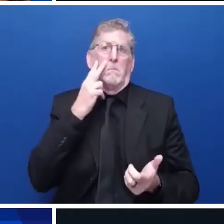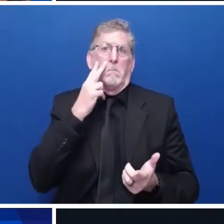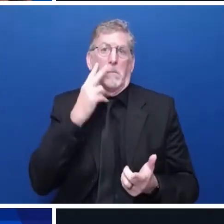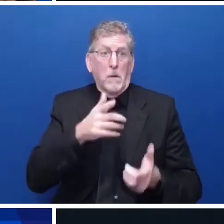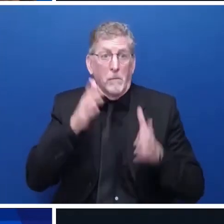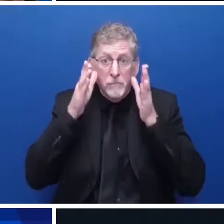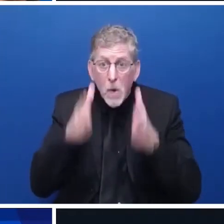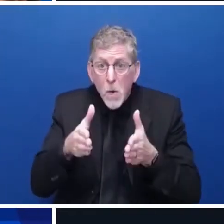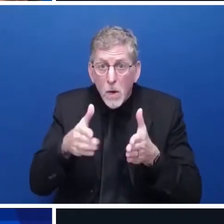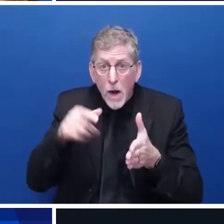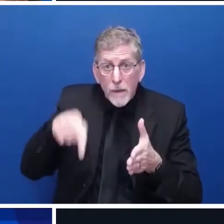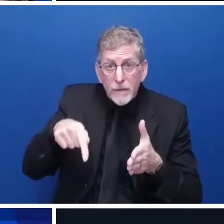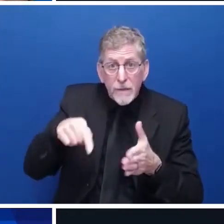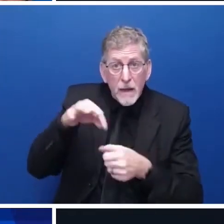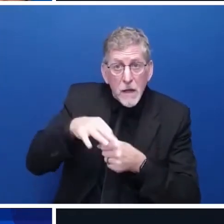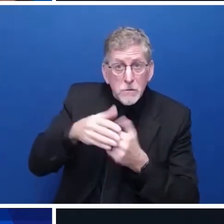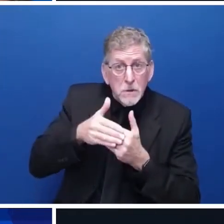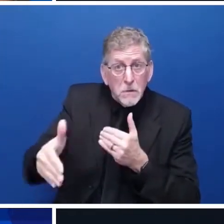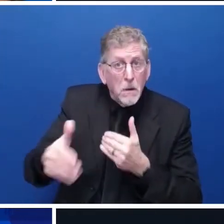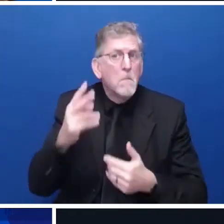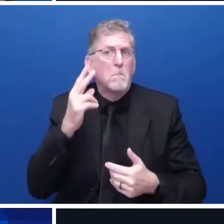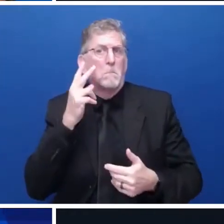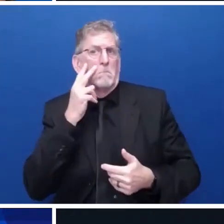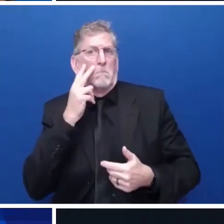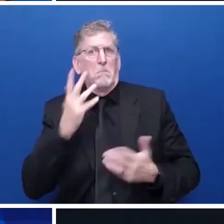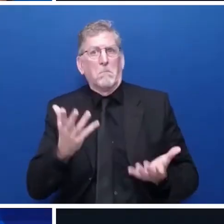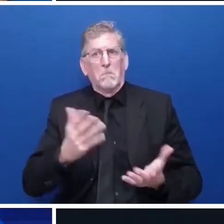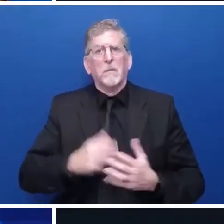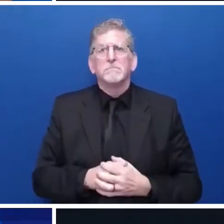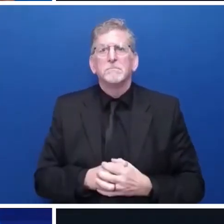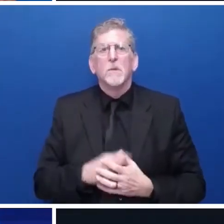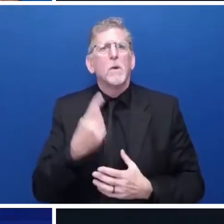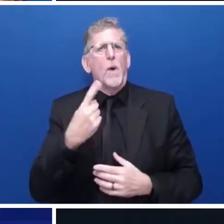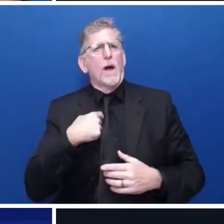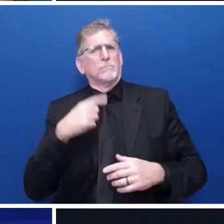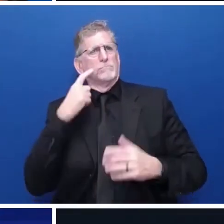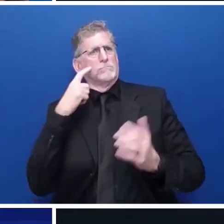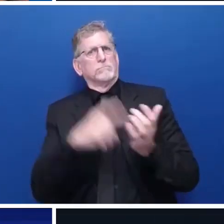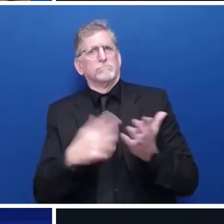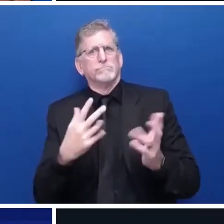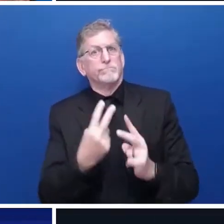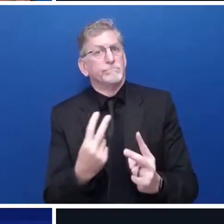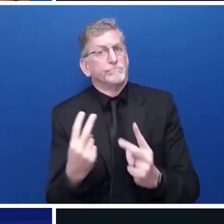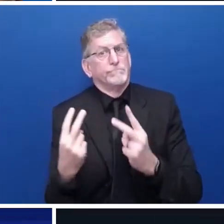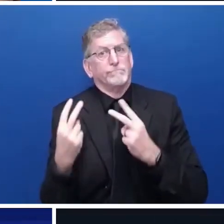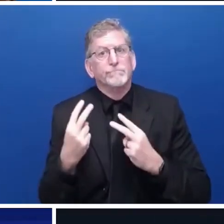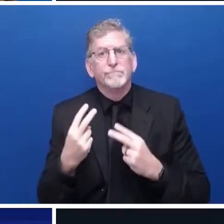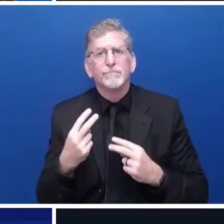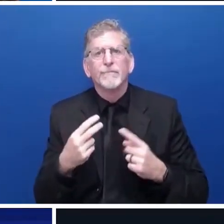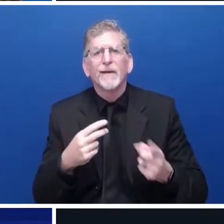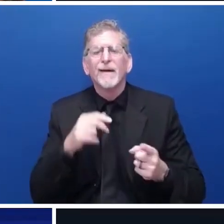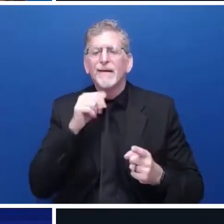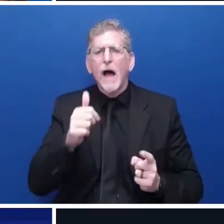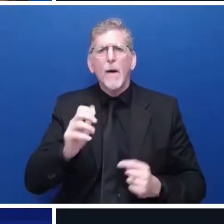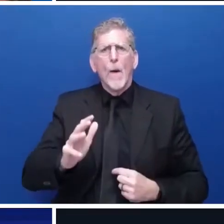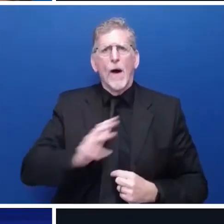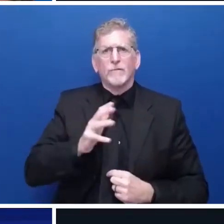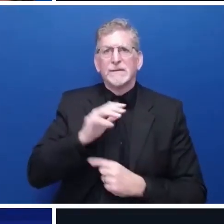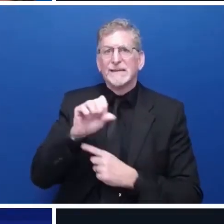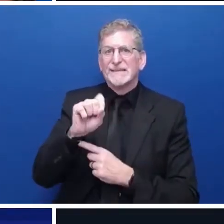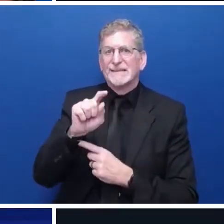really interesting in looking back, I know it wasn't officially a State of the Union last time, it was an address to Congress, but it felt very much like